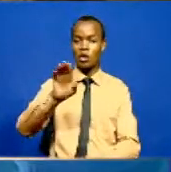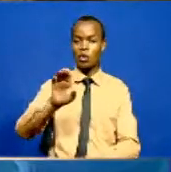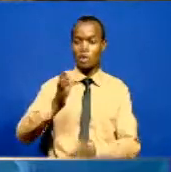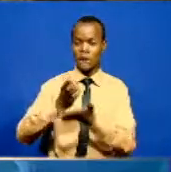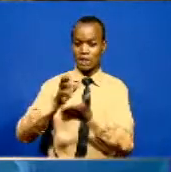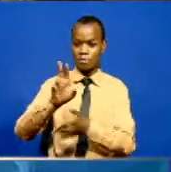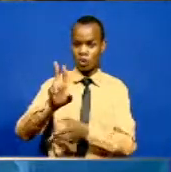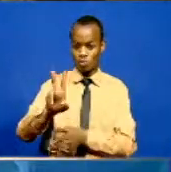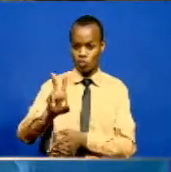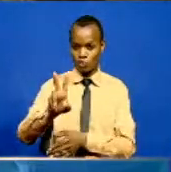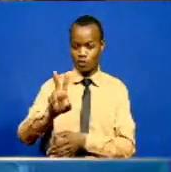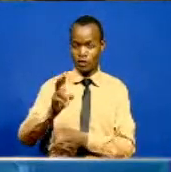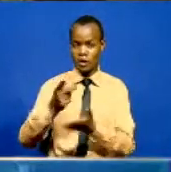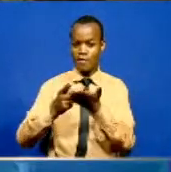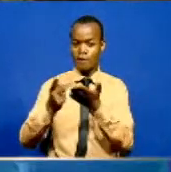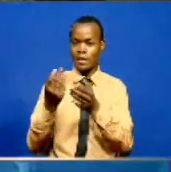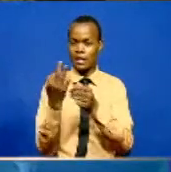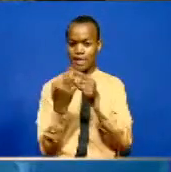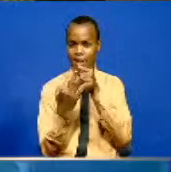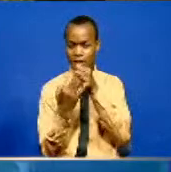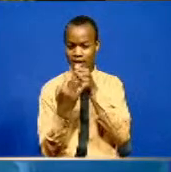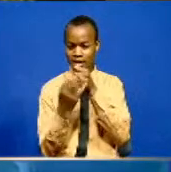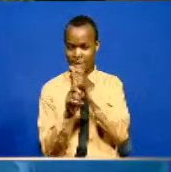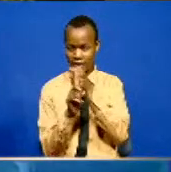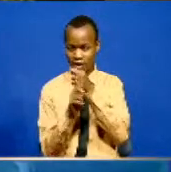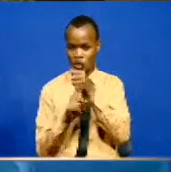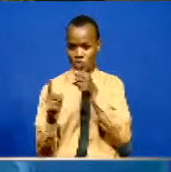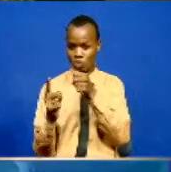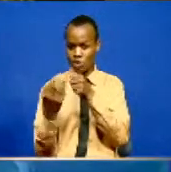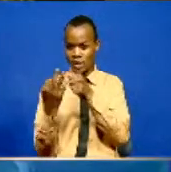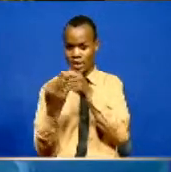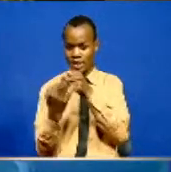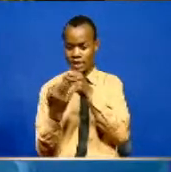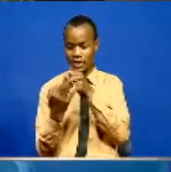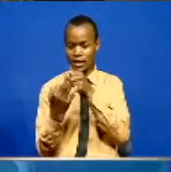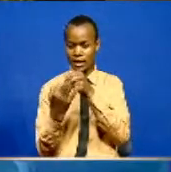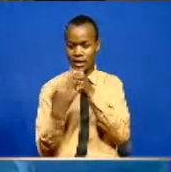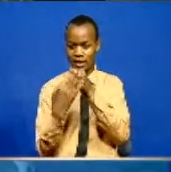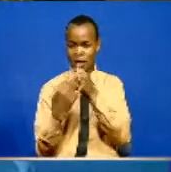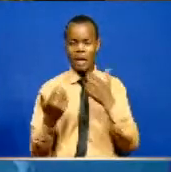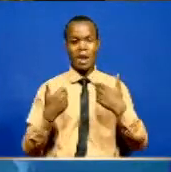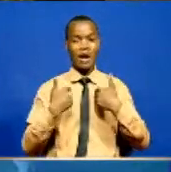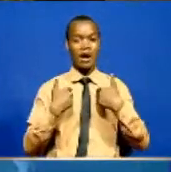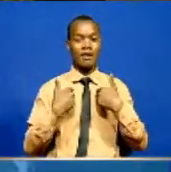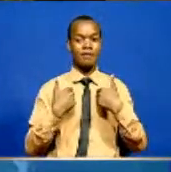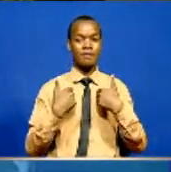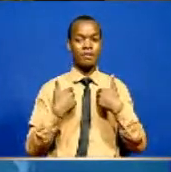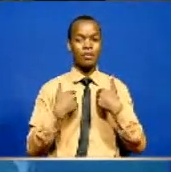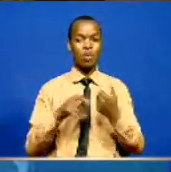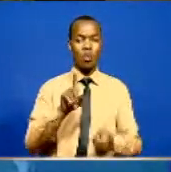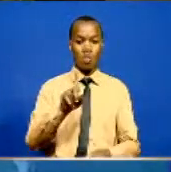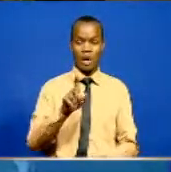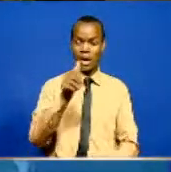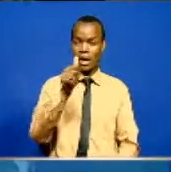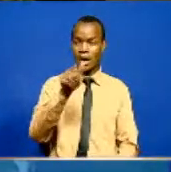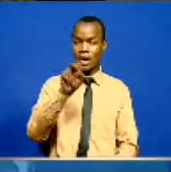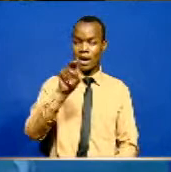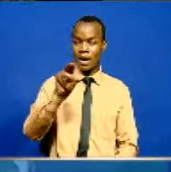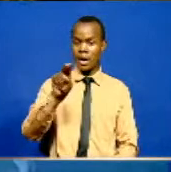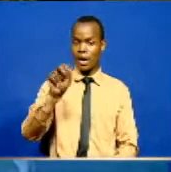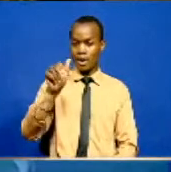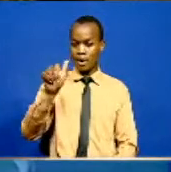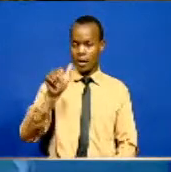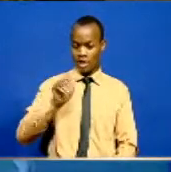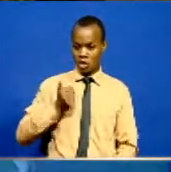38, the Bible says, now there was one Anna, a prophetess, the daughter of Phanuel of